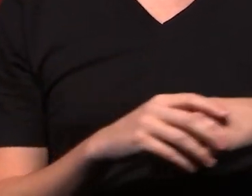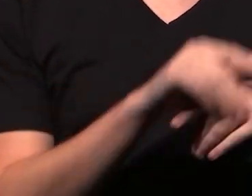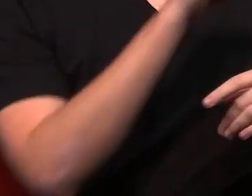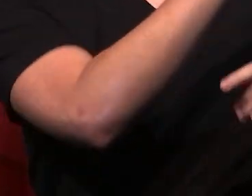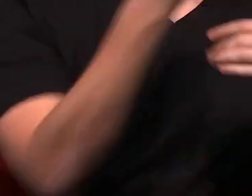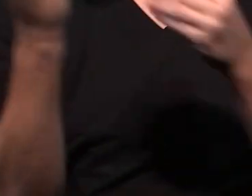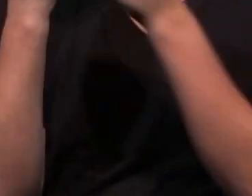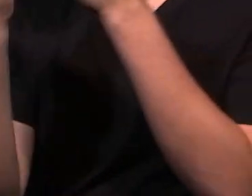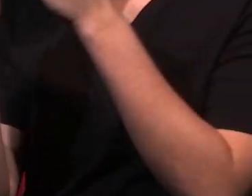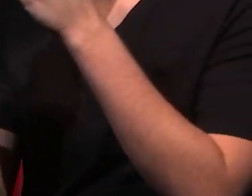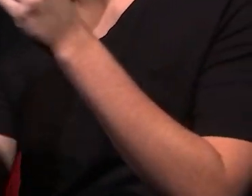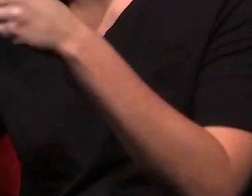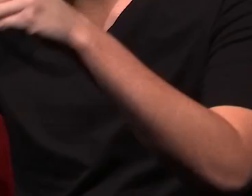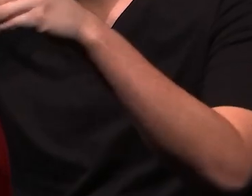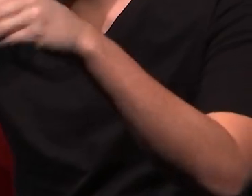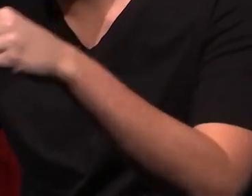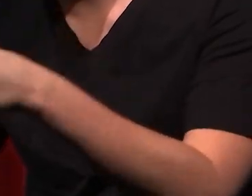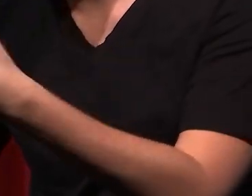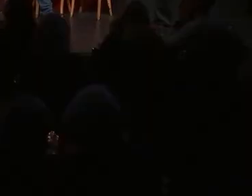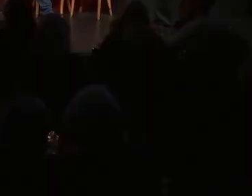the Hollywood Grocery Outlet.